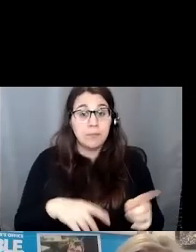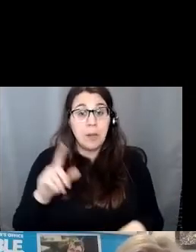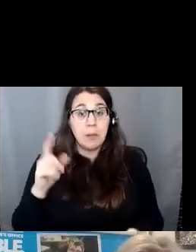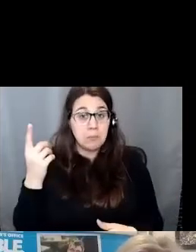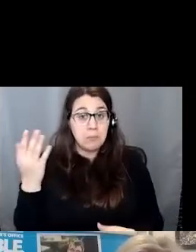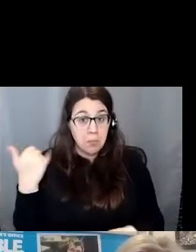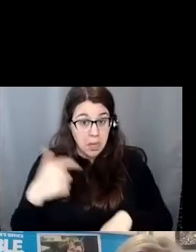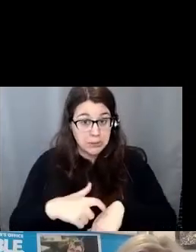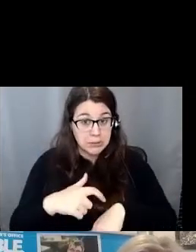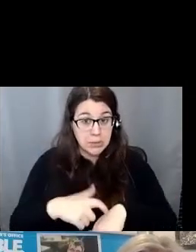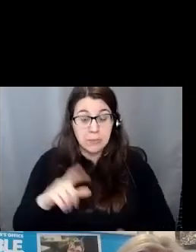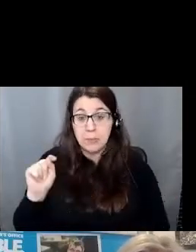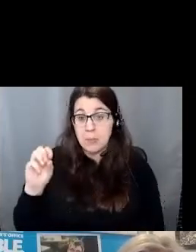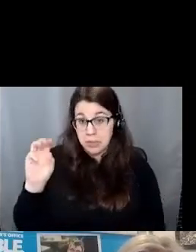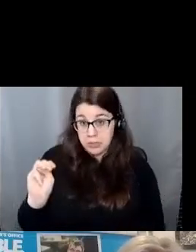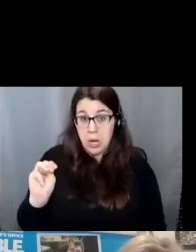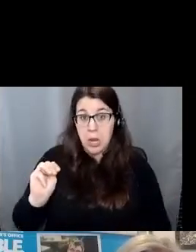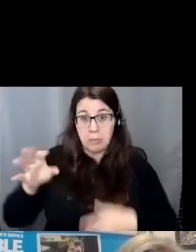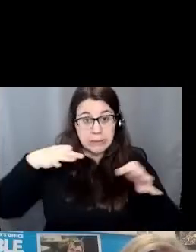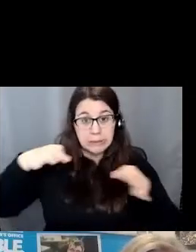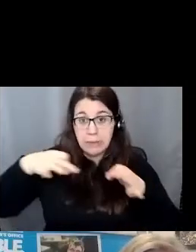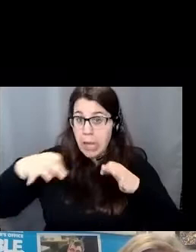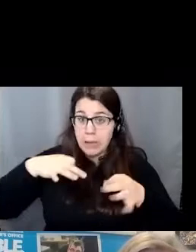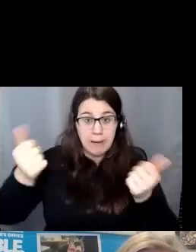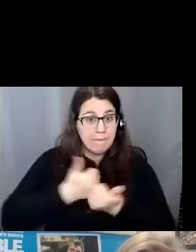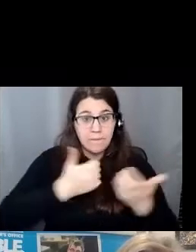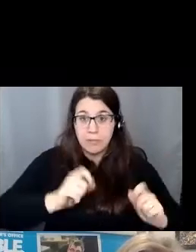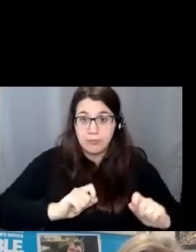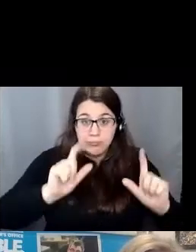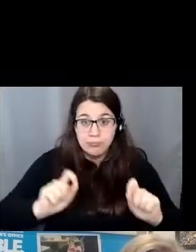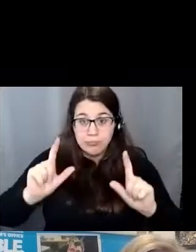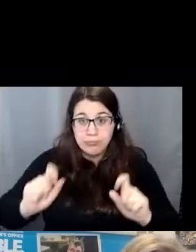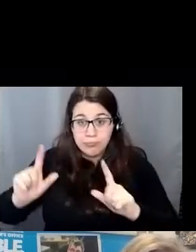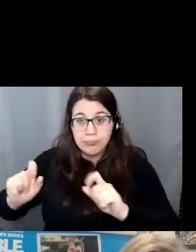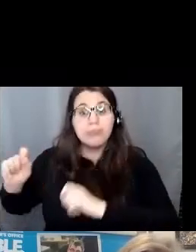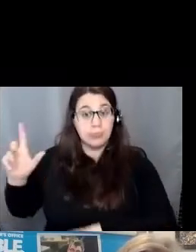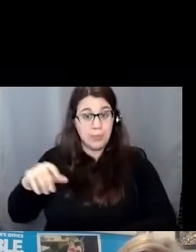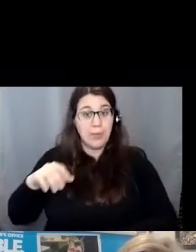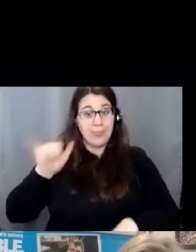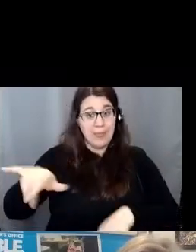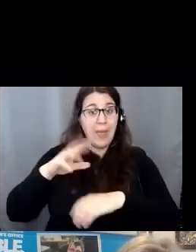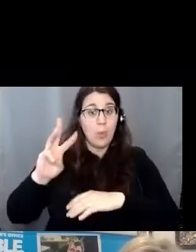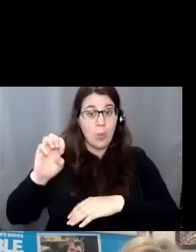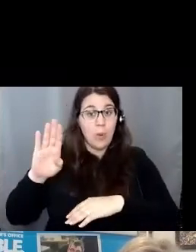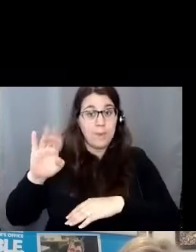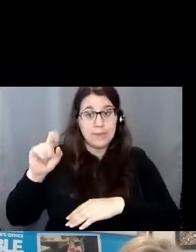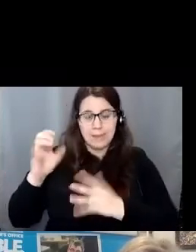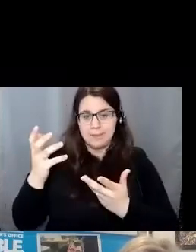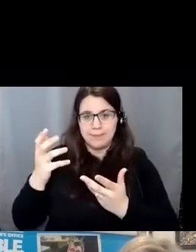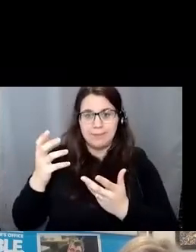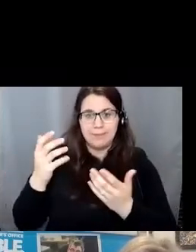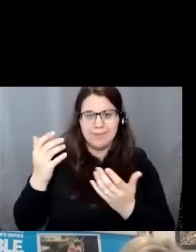a walkthrough at our last workshop, and I just want folks to know that that recording is now available. But I want to mention